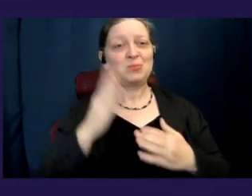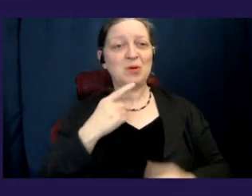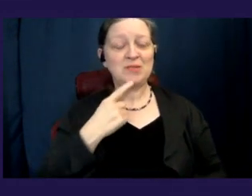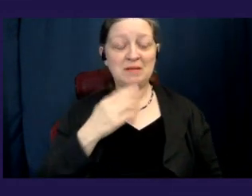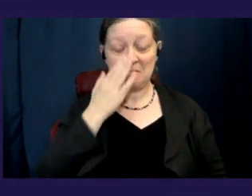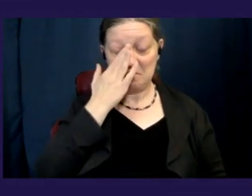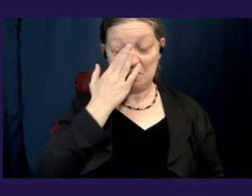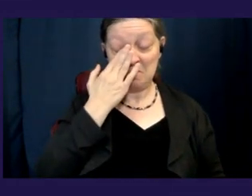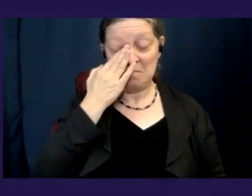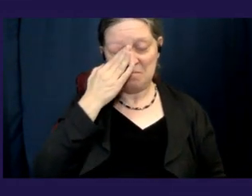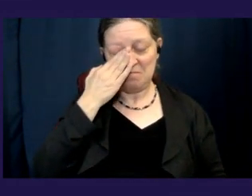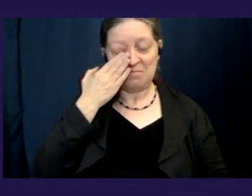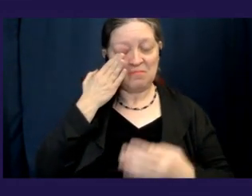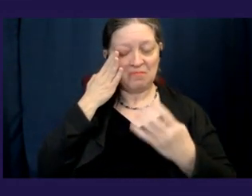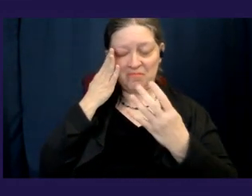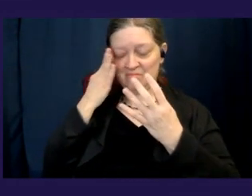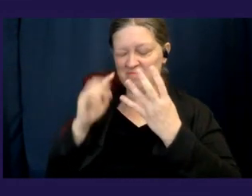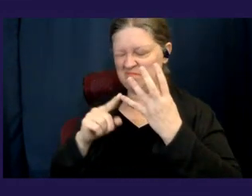Mysheika, finish us off.